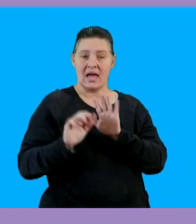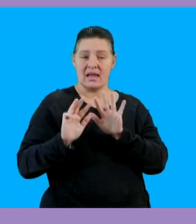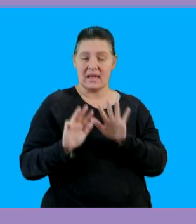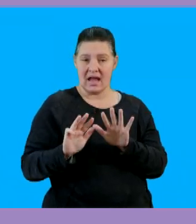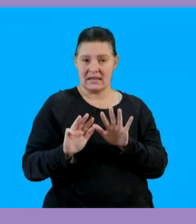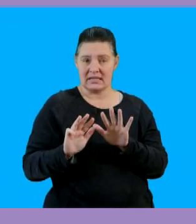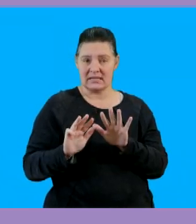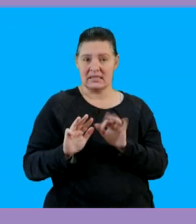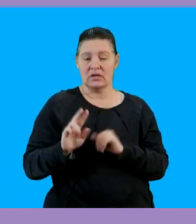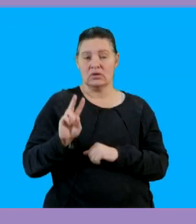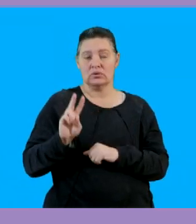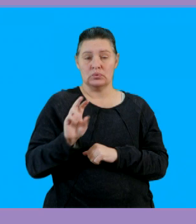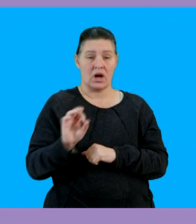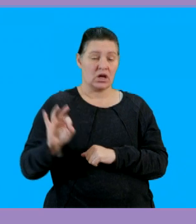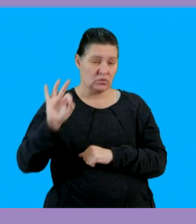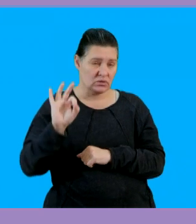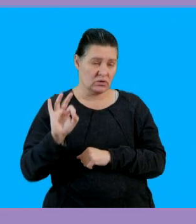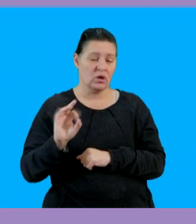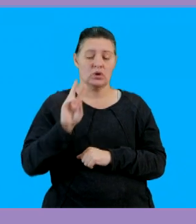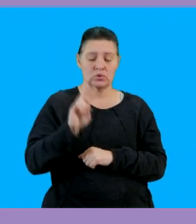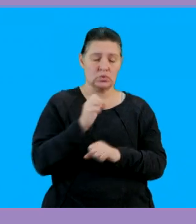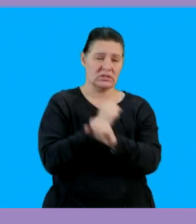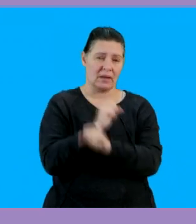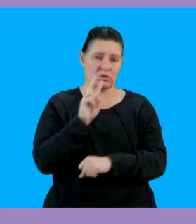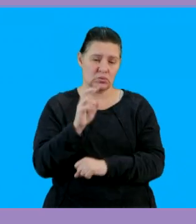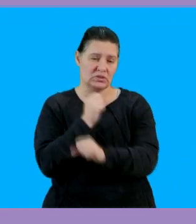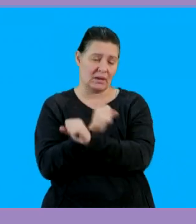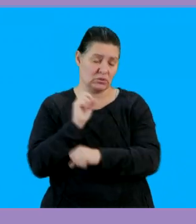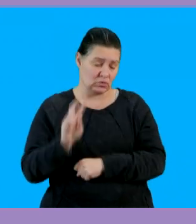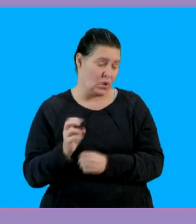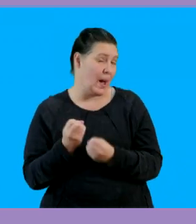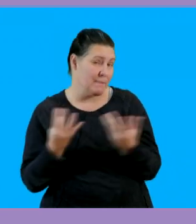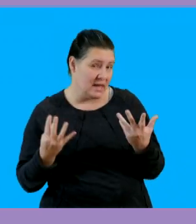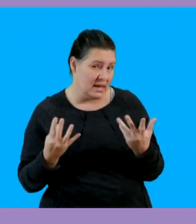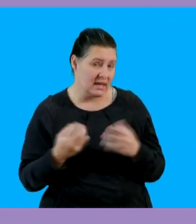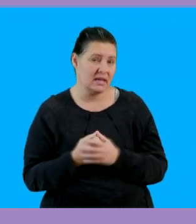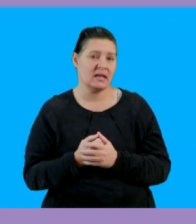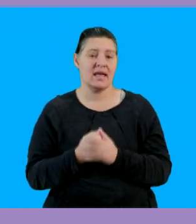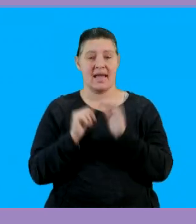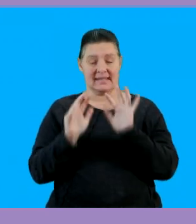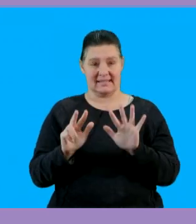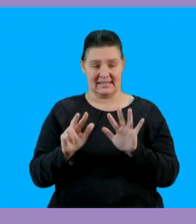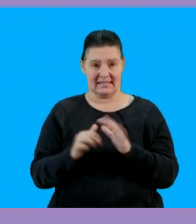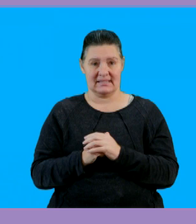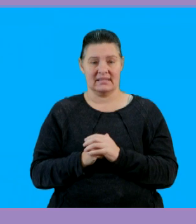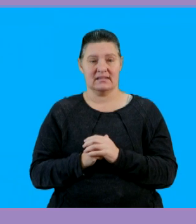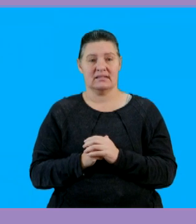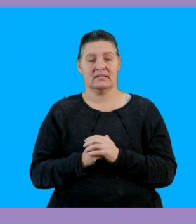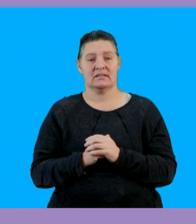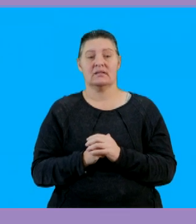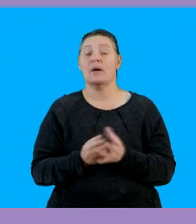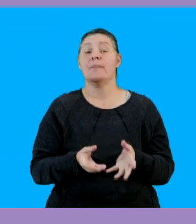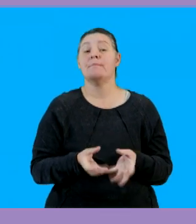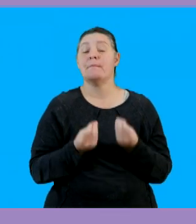but when we say 2 cubed, which is 2 multiplied by 2 multiplied by 2, that is 8. And